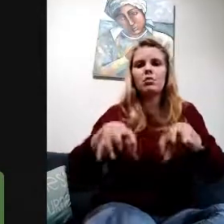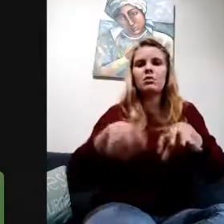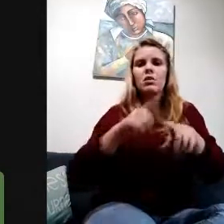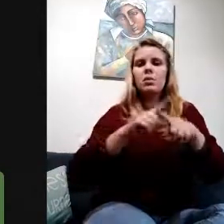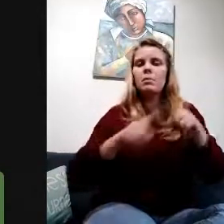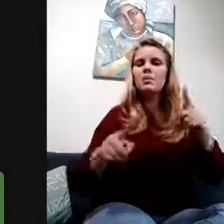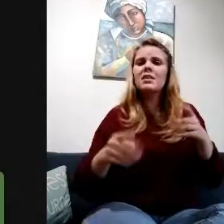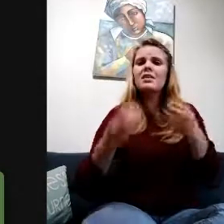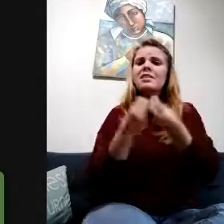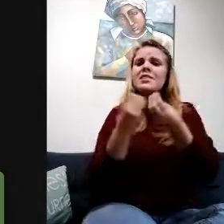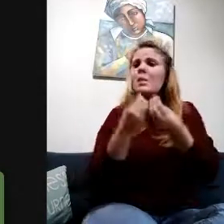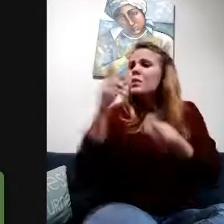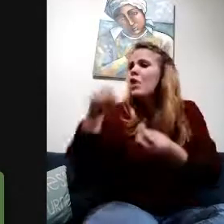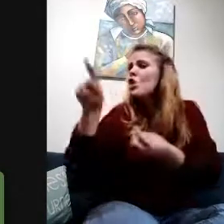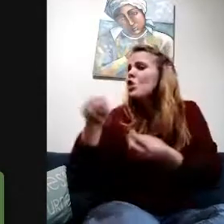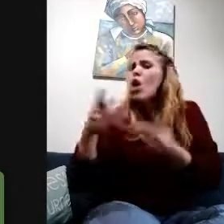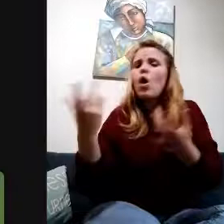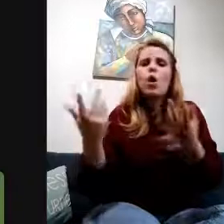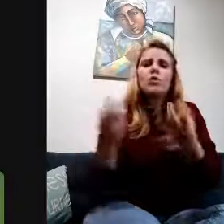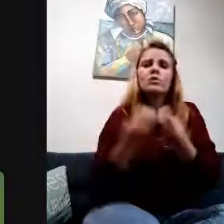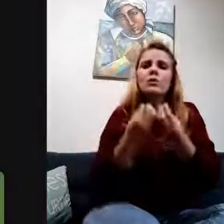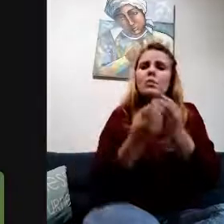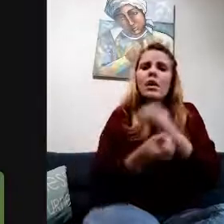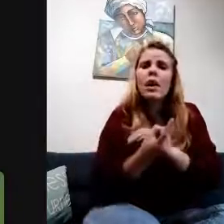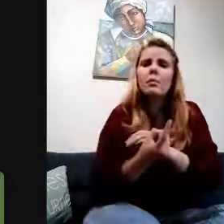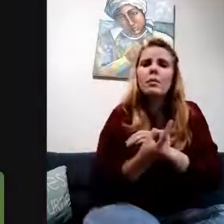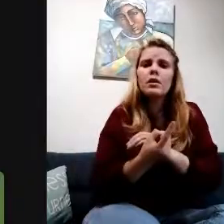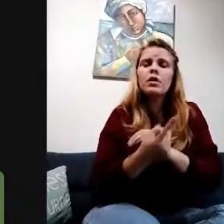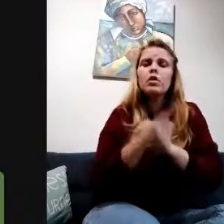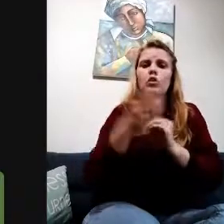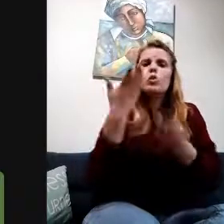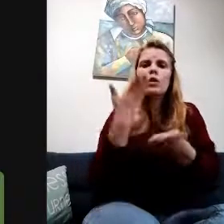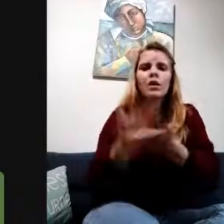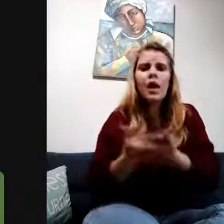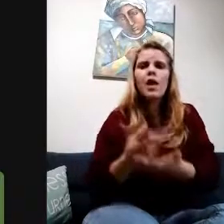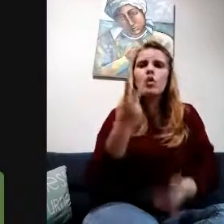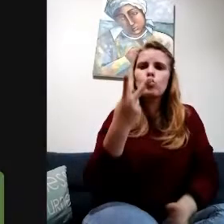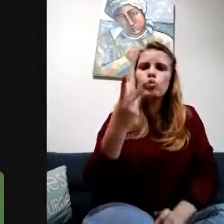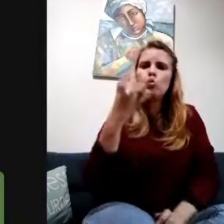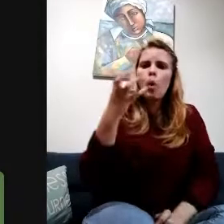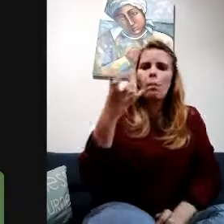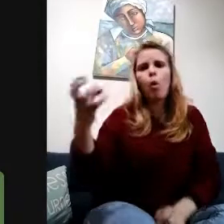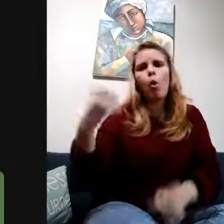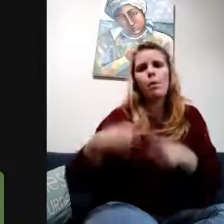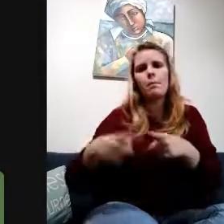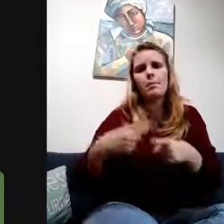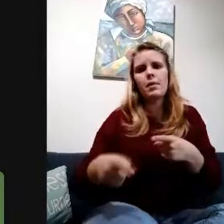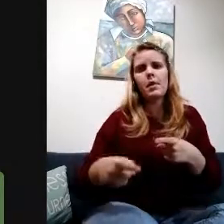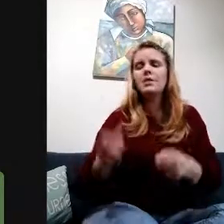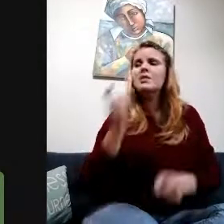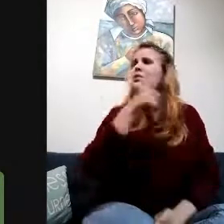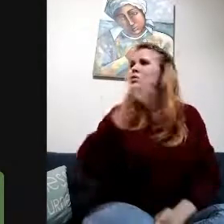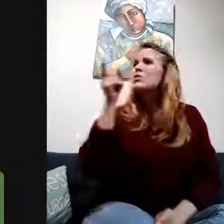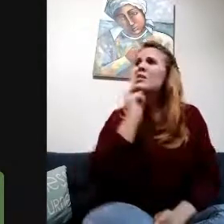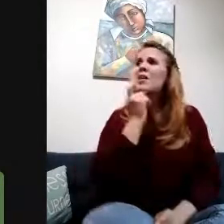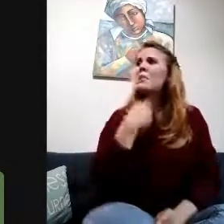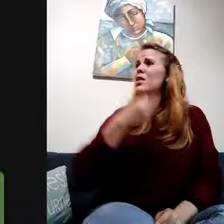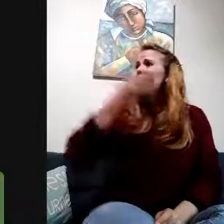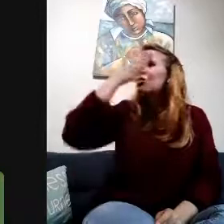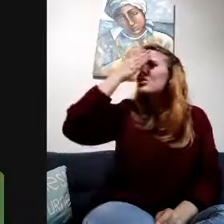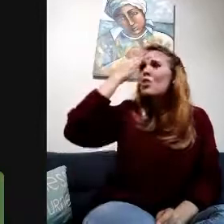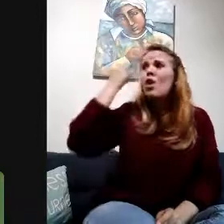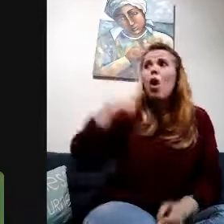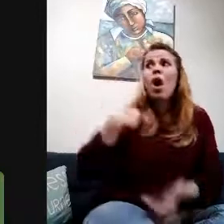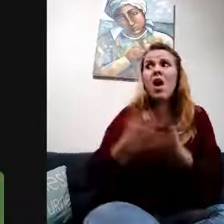wrong, and also the local rules, you'll see you're allowed to play 2 balls then, where you then up front say, guys, I don't know whether I can get a drop here or